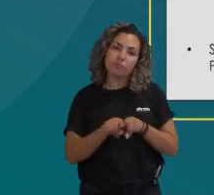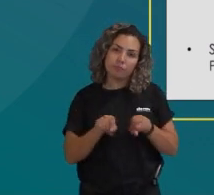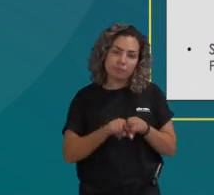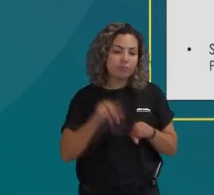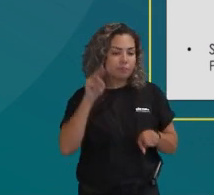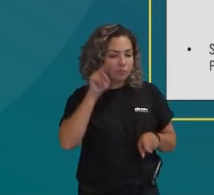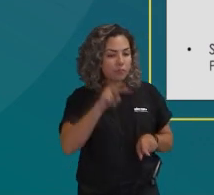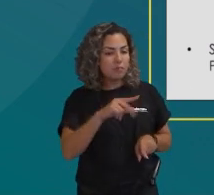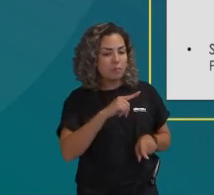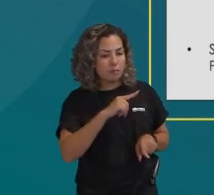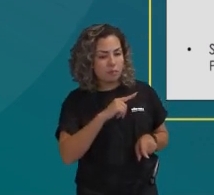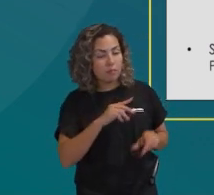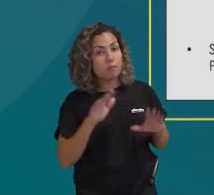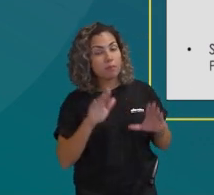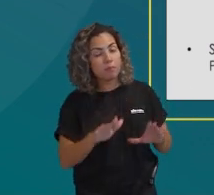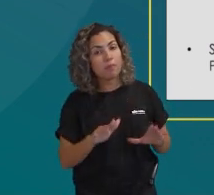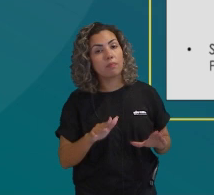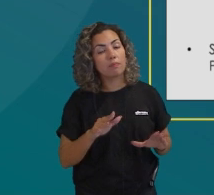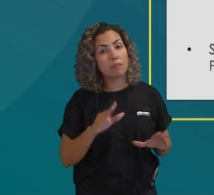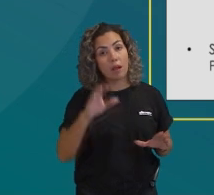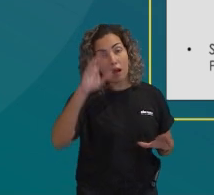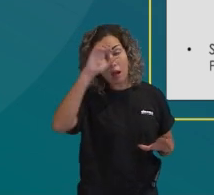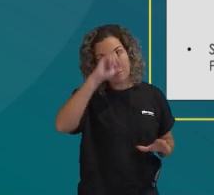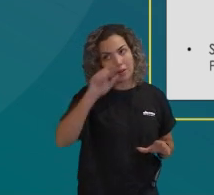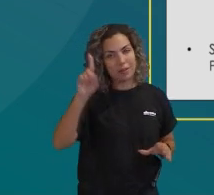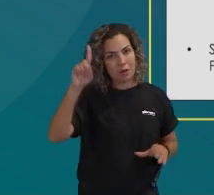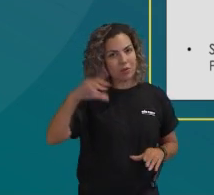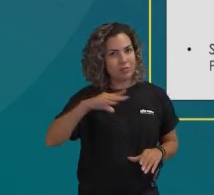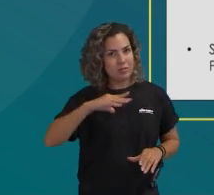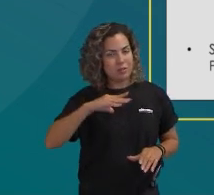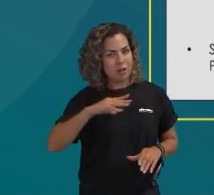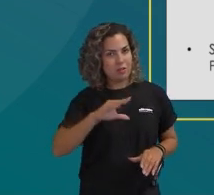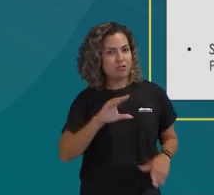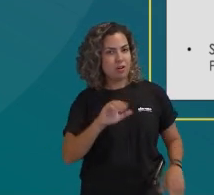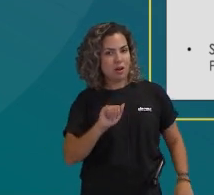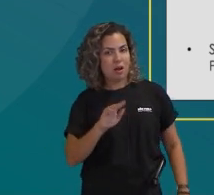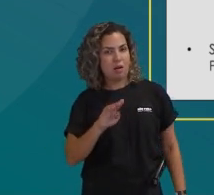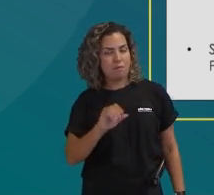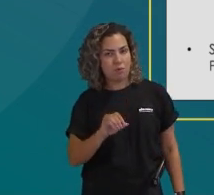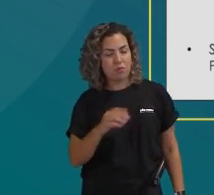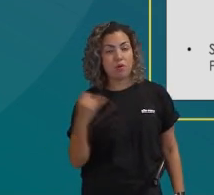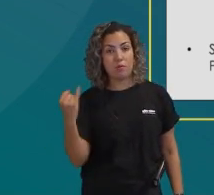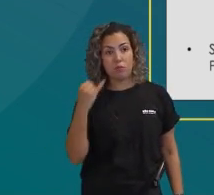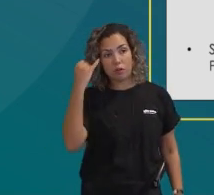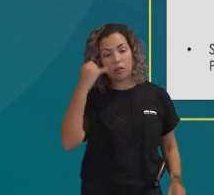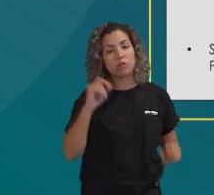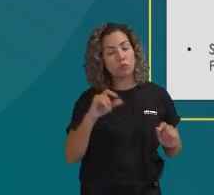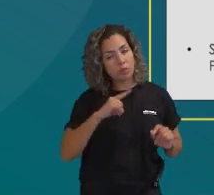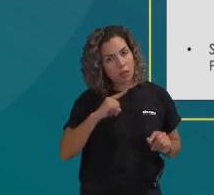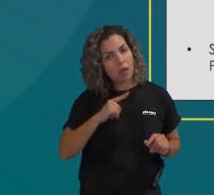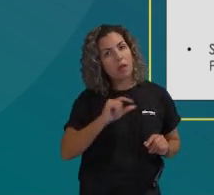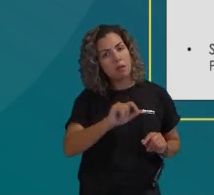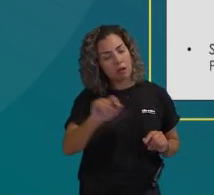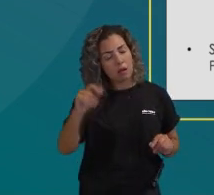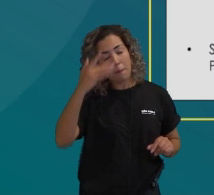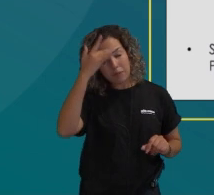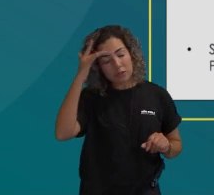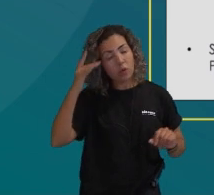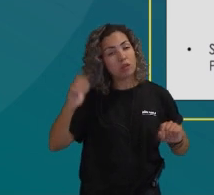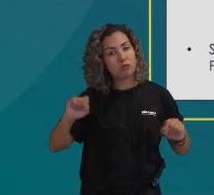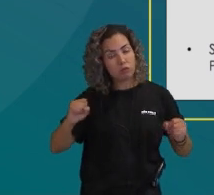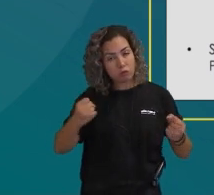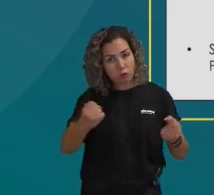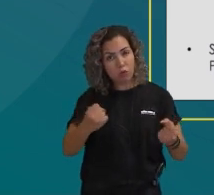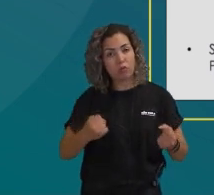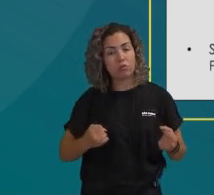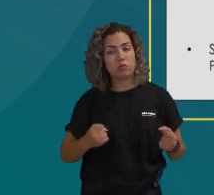lessons we've learned in Cape Town is that it is very important that we have dedicated people working on dedicated planning on very specific levels